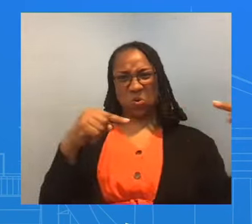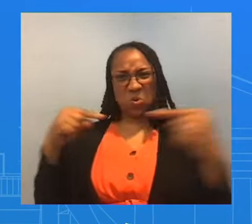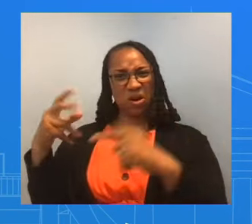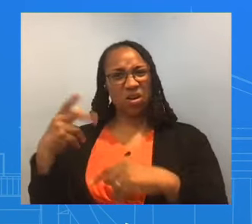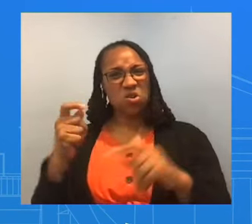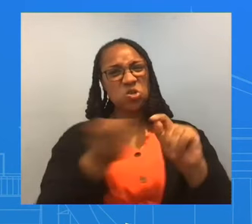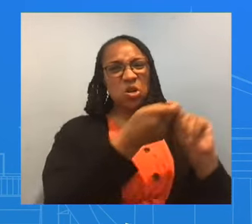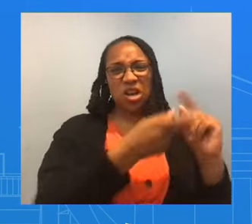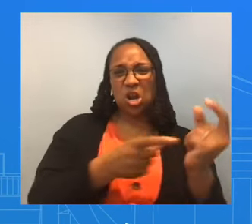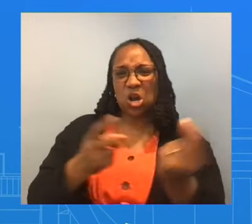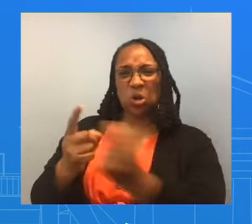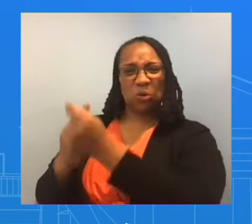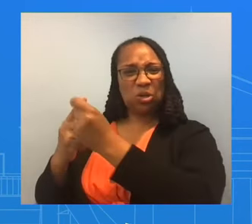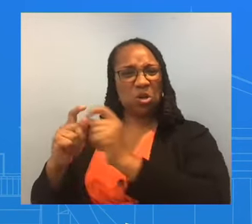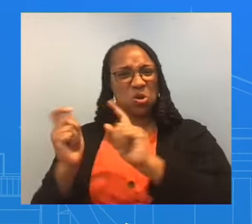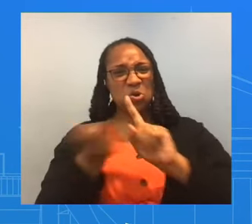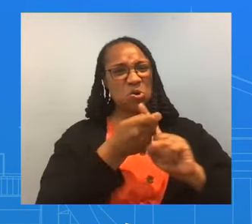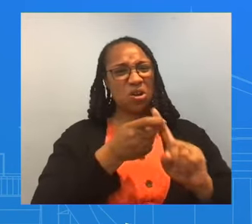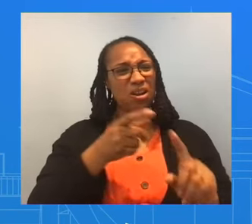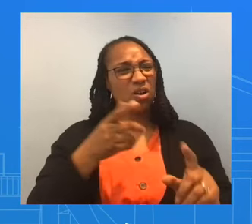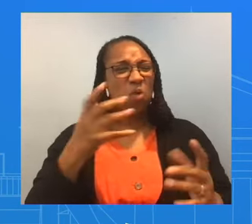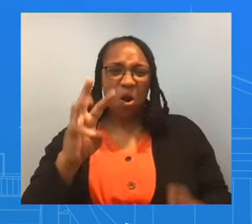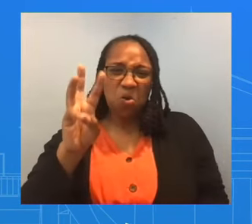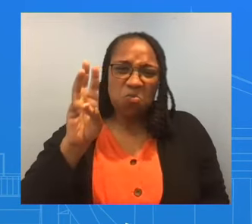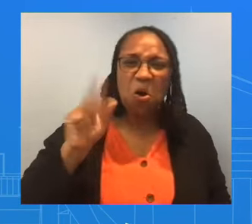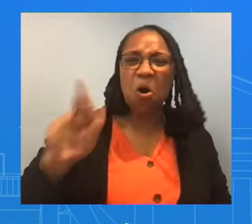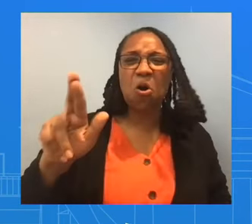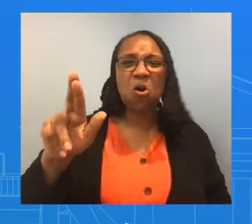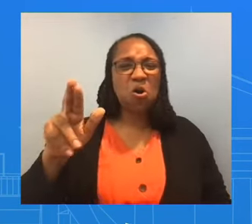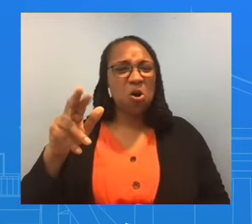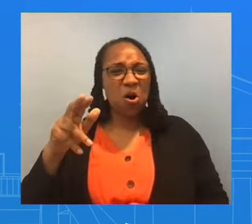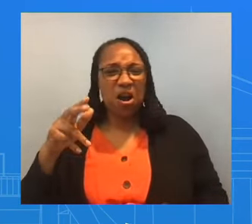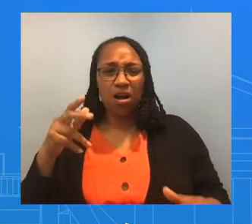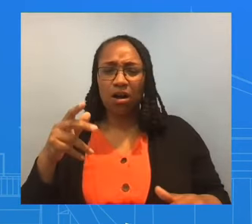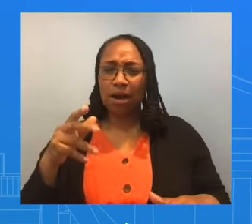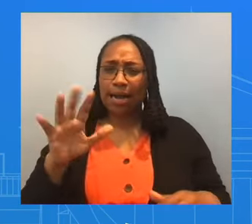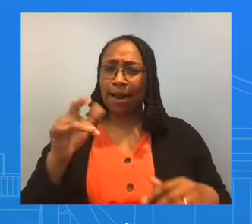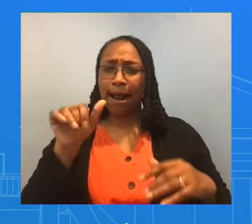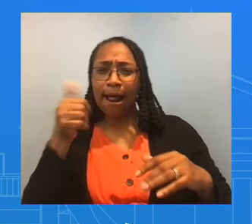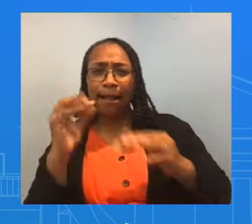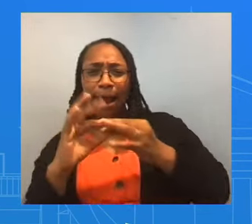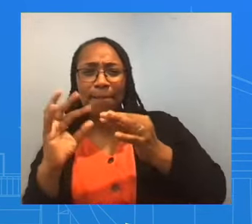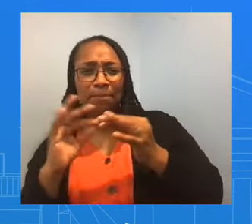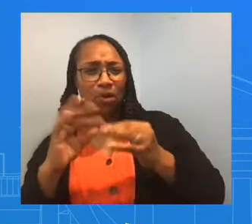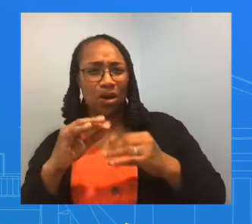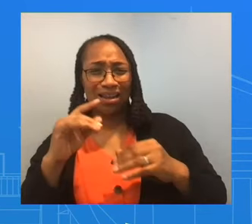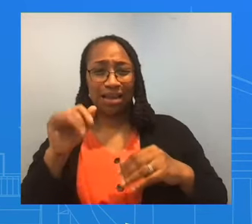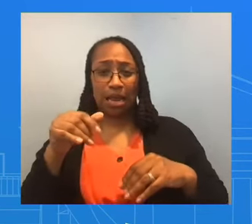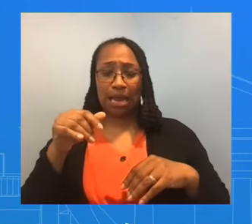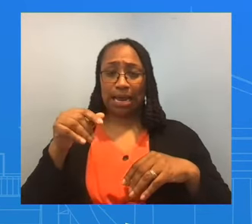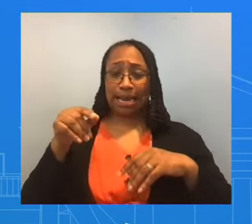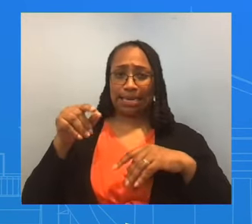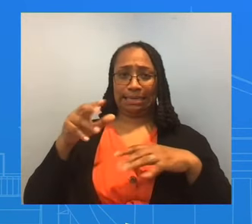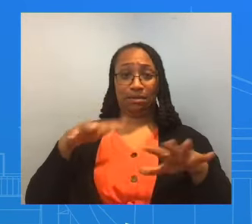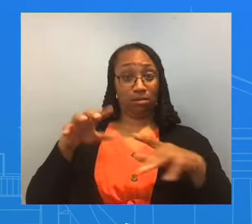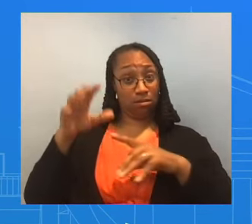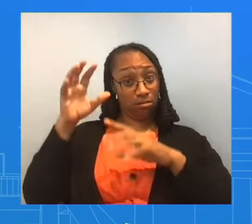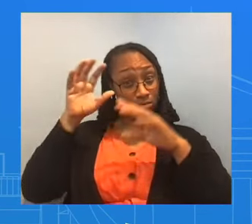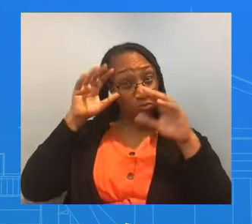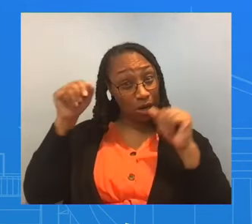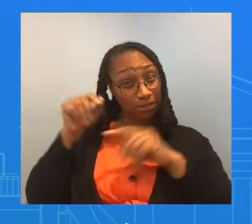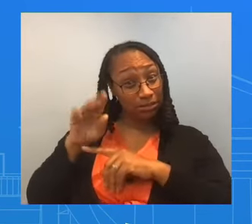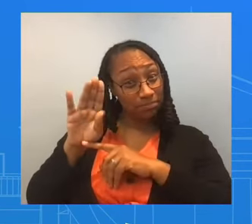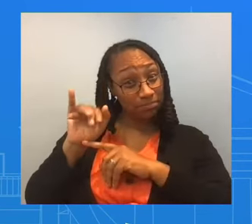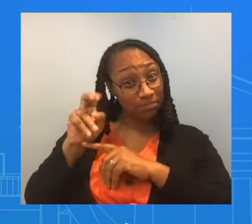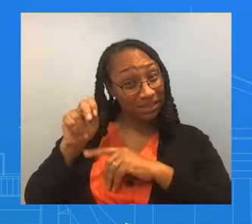Lake suggested that President Biden, the Attorney General Garland, and the special counsel would have to go through millions of gun-owning Americans to get to the former